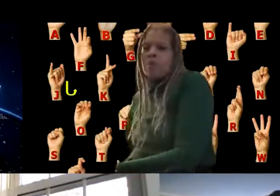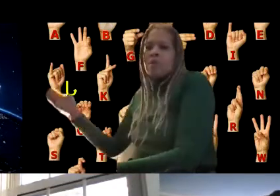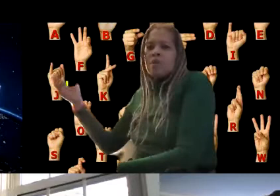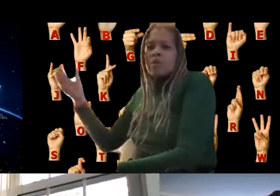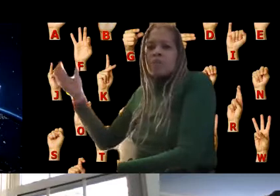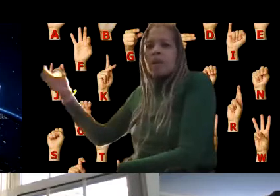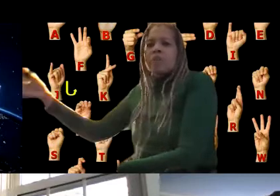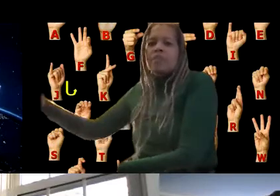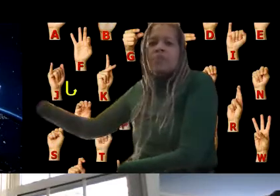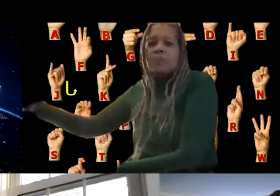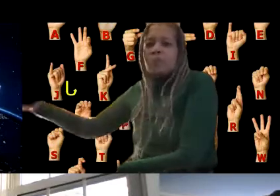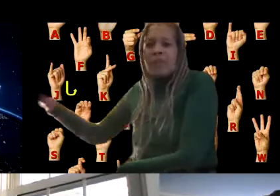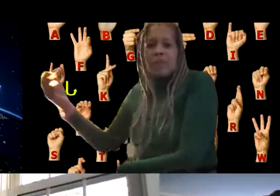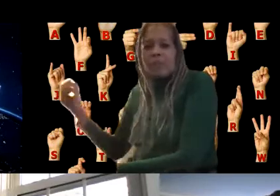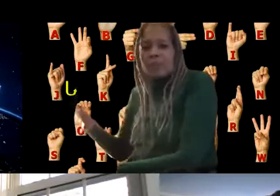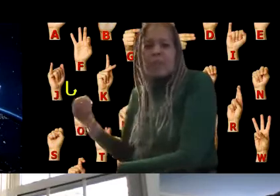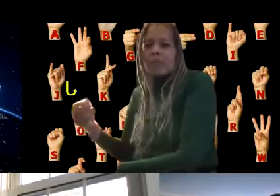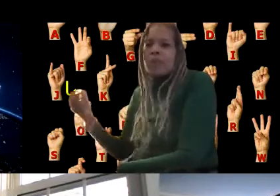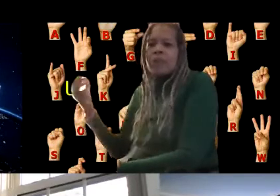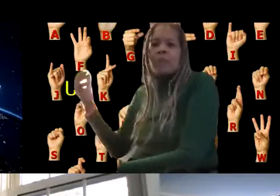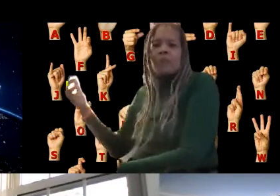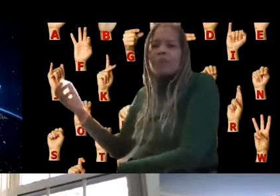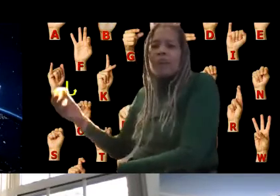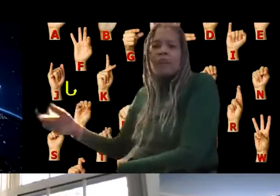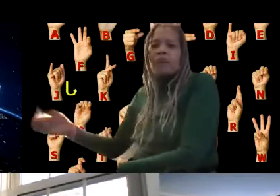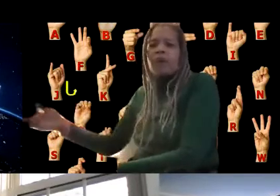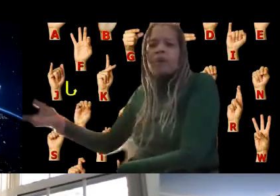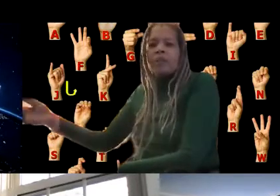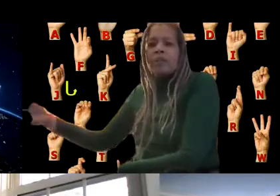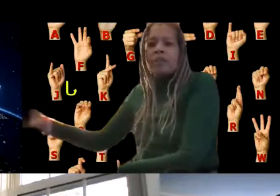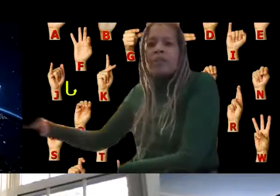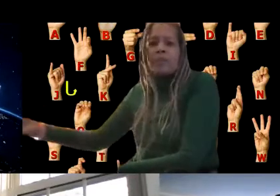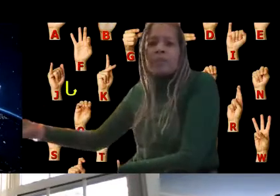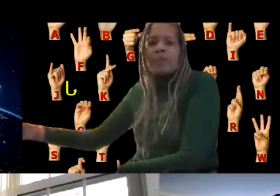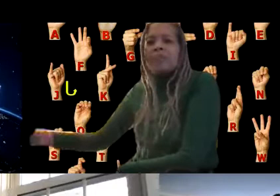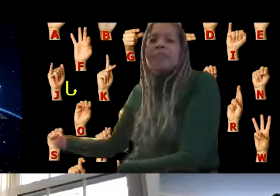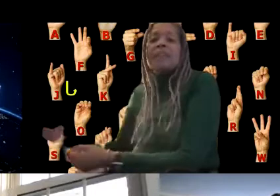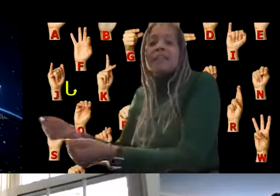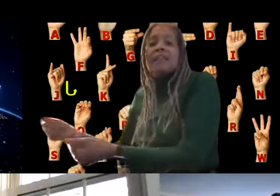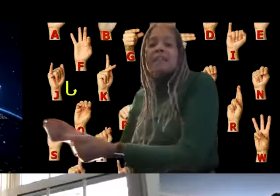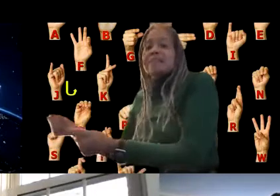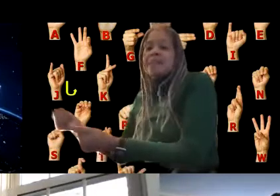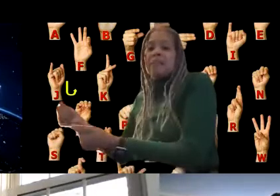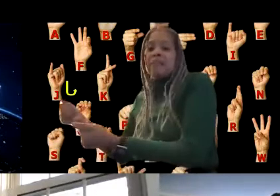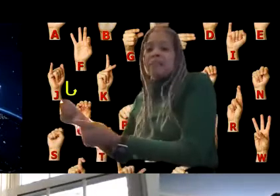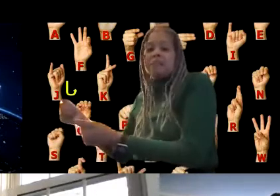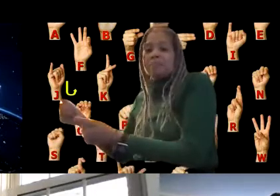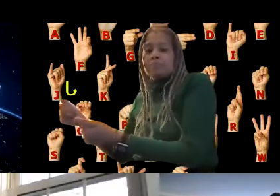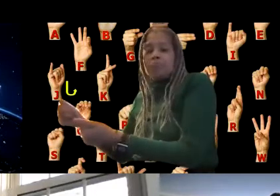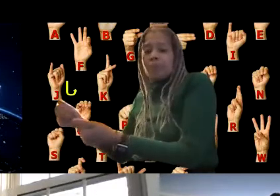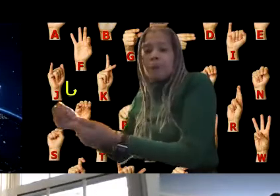So colonists and people who came here from England wanting a better way of life saw the Native Americans as heathens and,